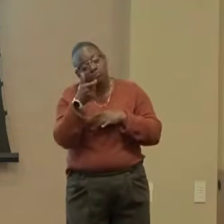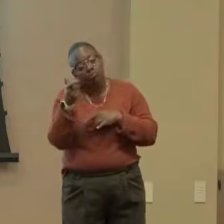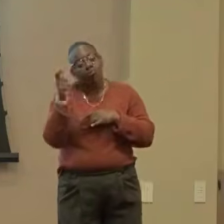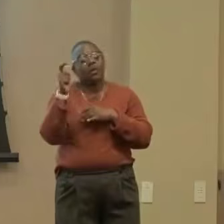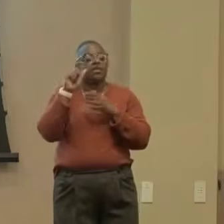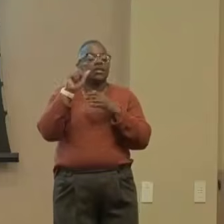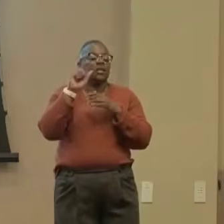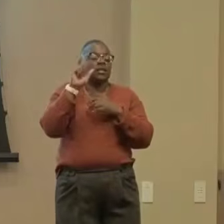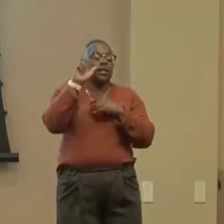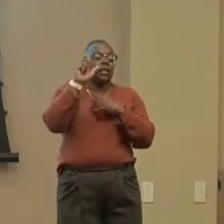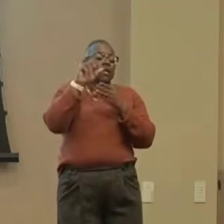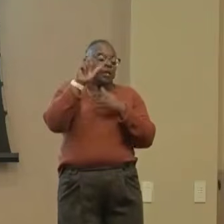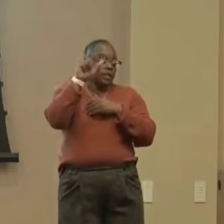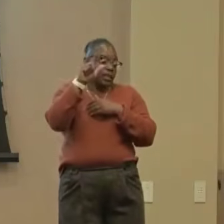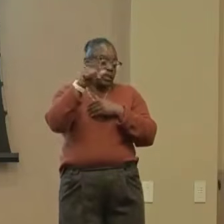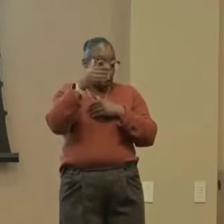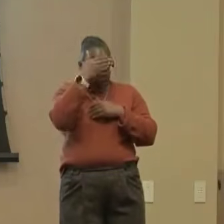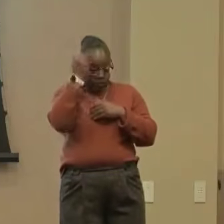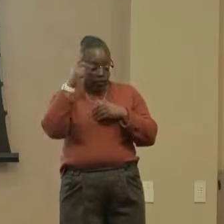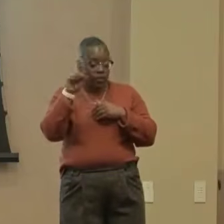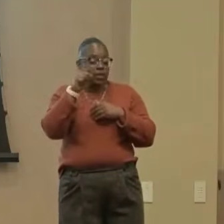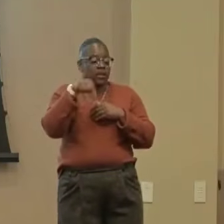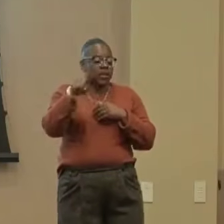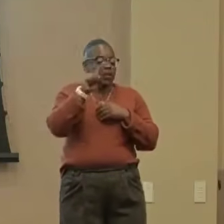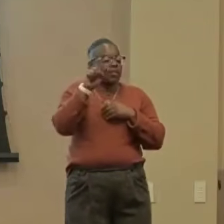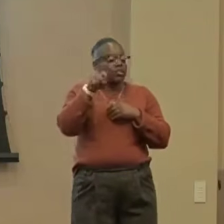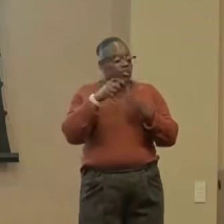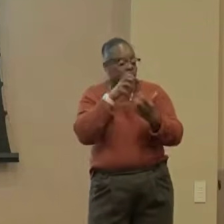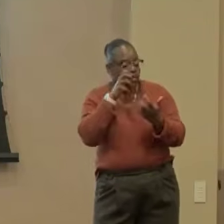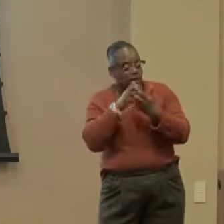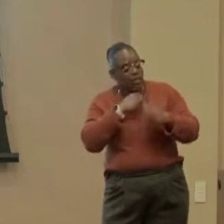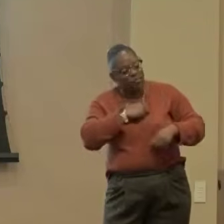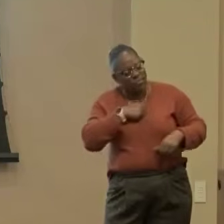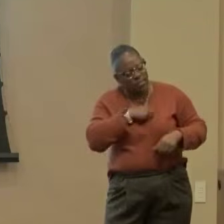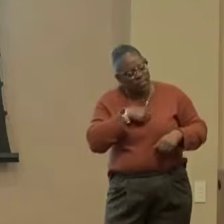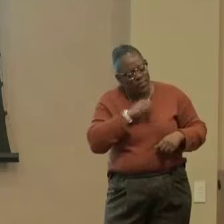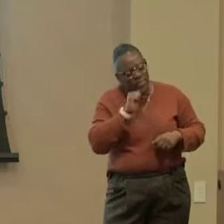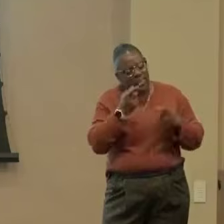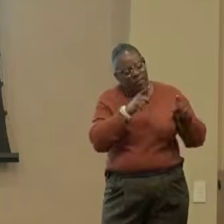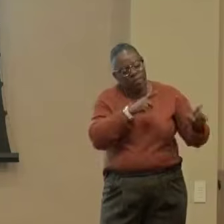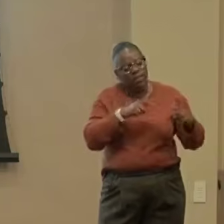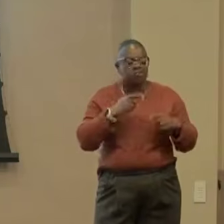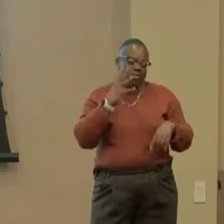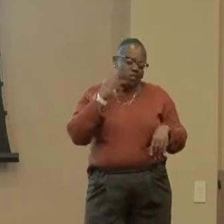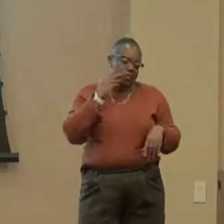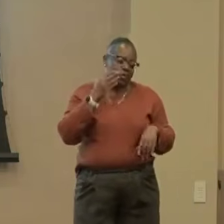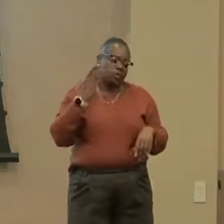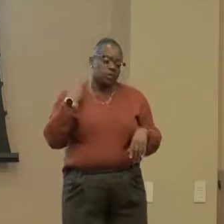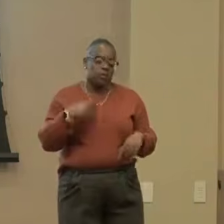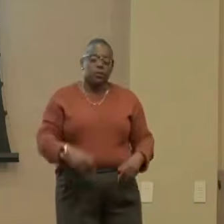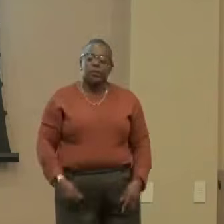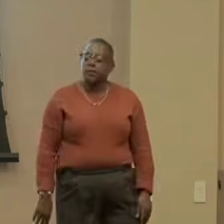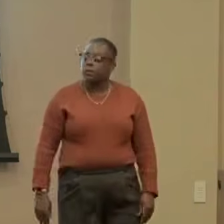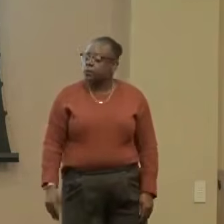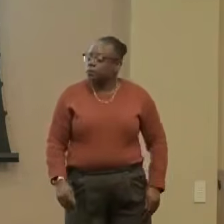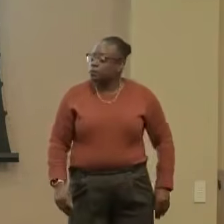things. They should accommodate you, and I'm really sorry that they're not doing a good job, because I've been there. And I'll also